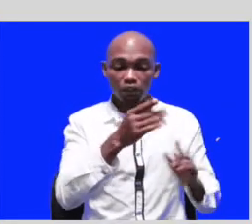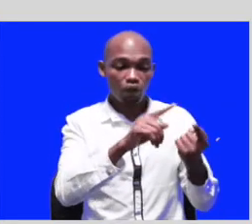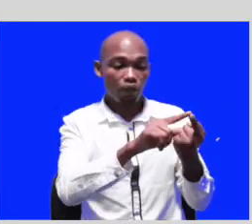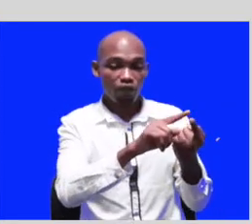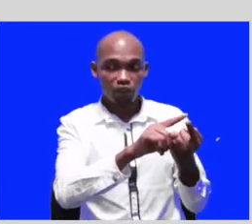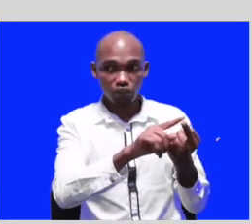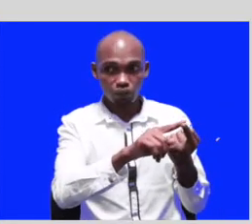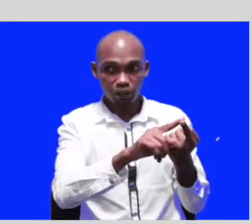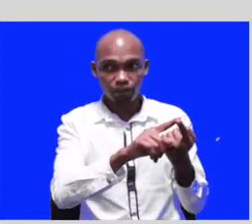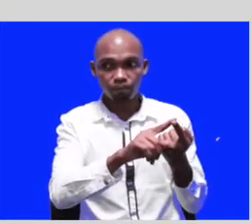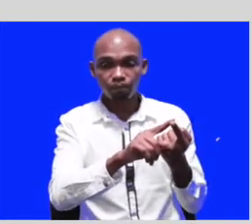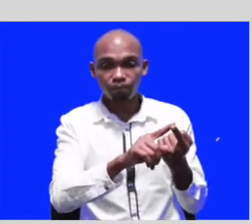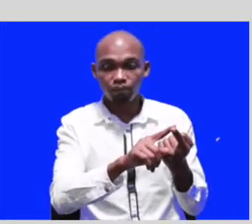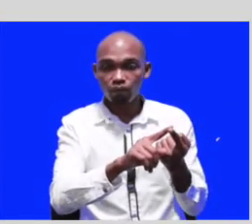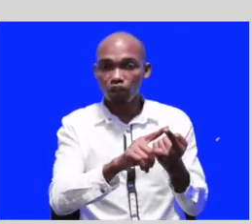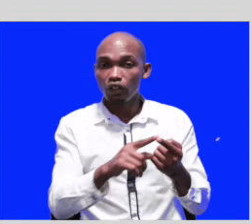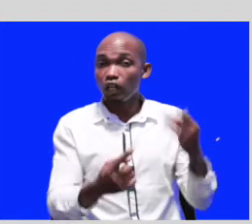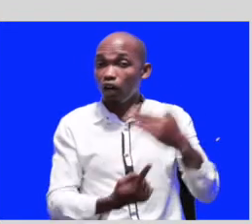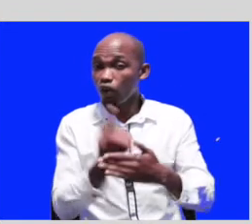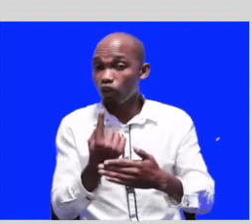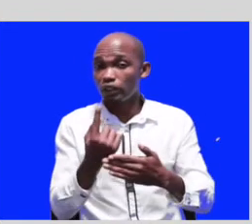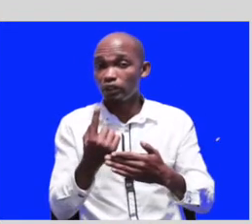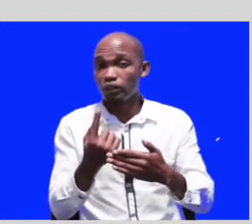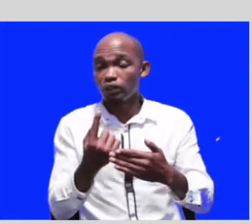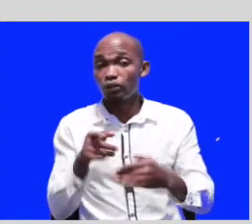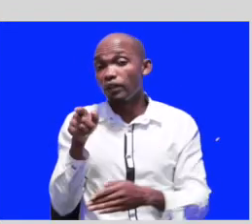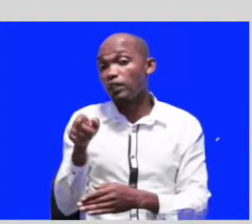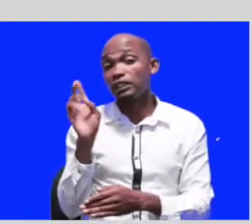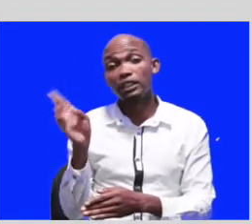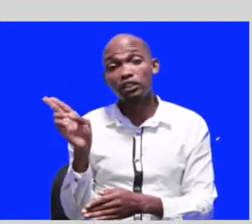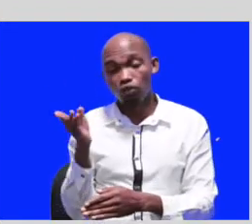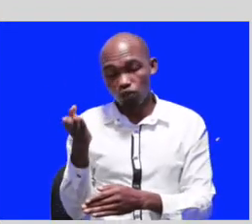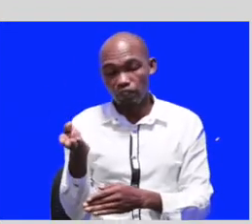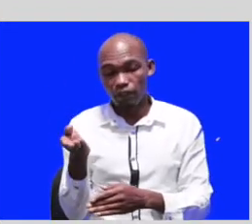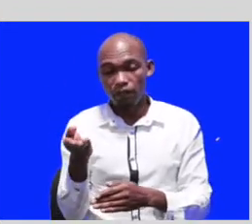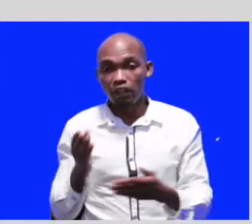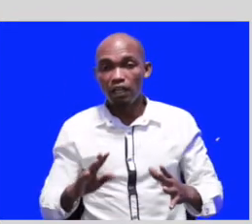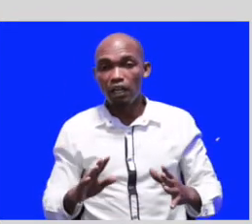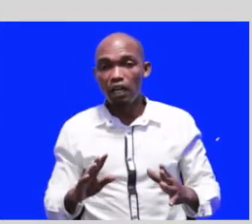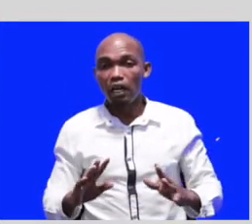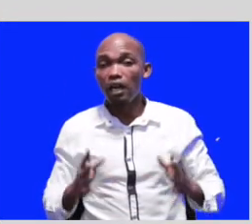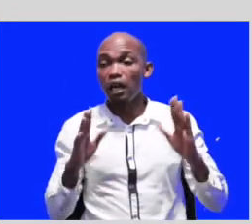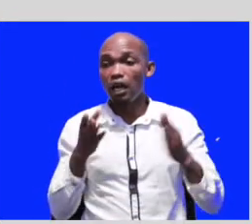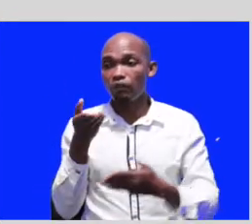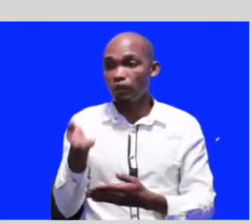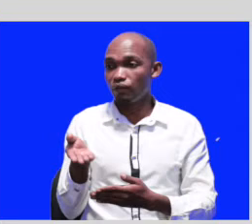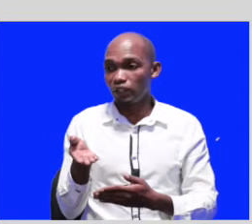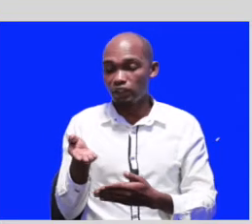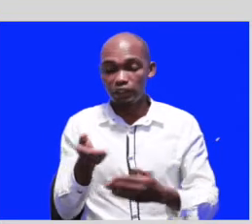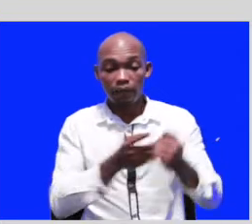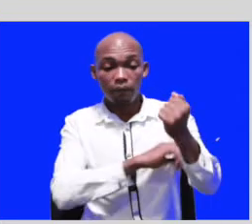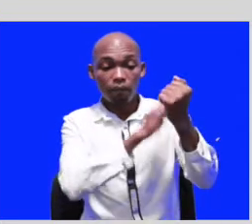theory of special creation. According to this theory, life was non-existent before a particular time. Then the supreme